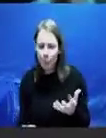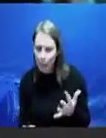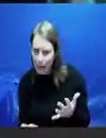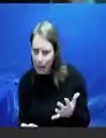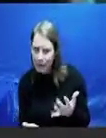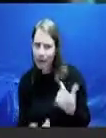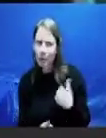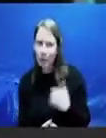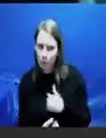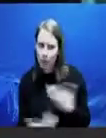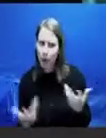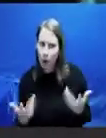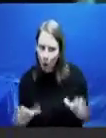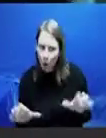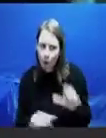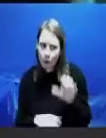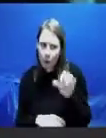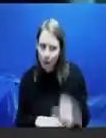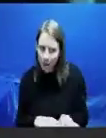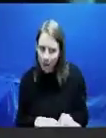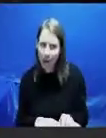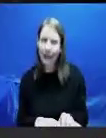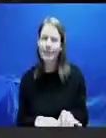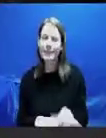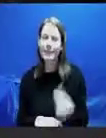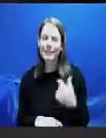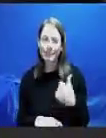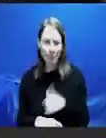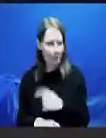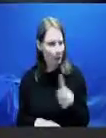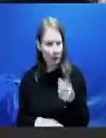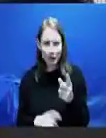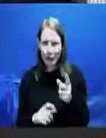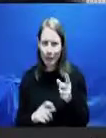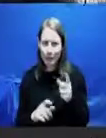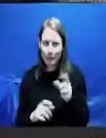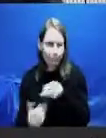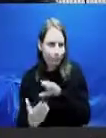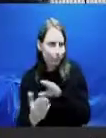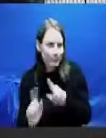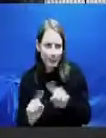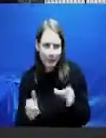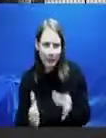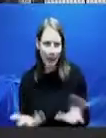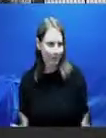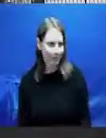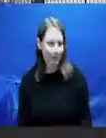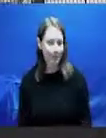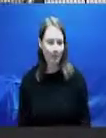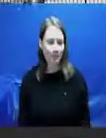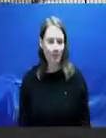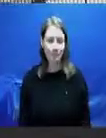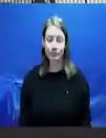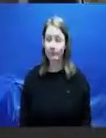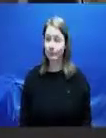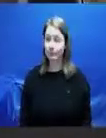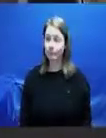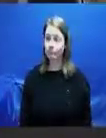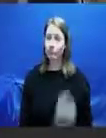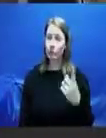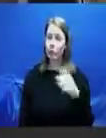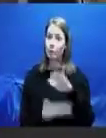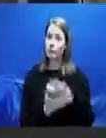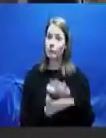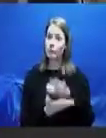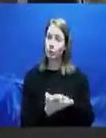these things, but we're doing it in a different framework. One of the schools Iannarelli is working with is Fillmore Academy, a middle school of